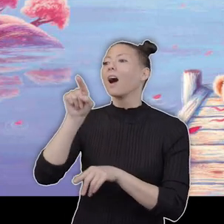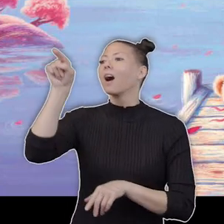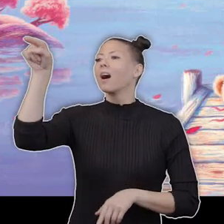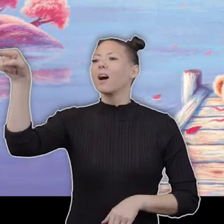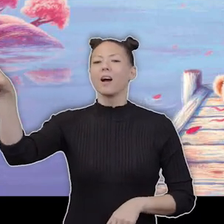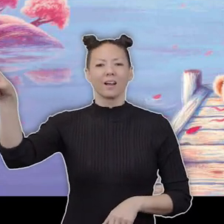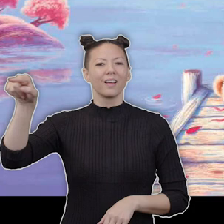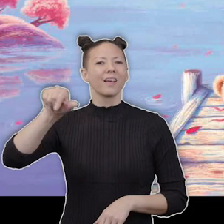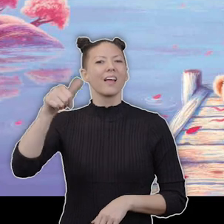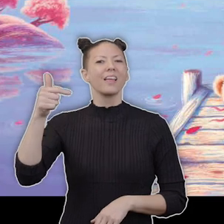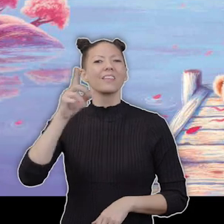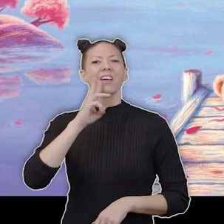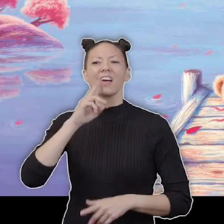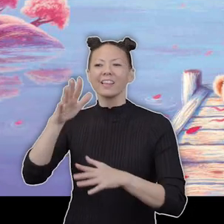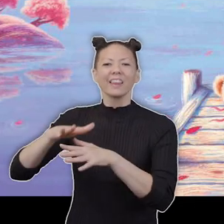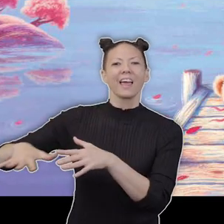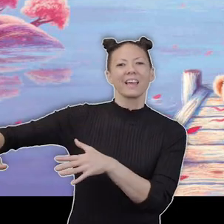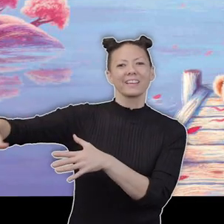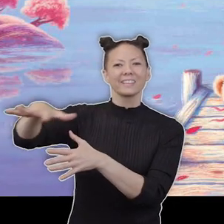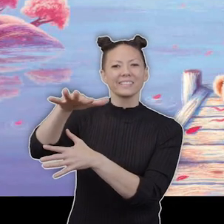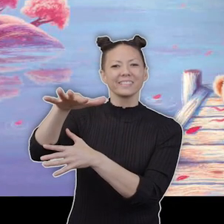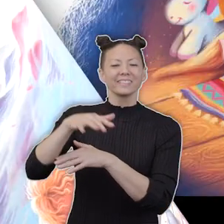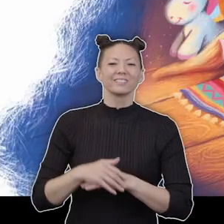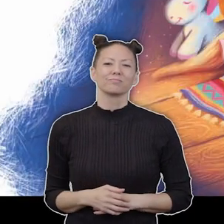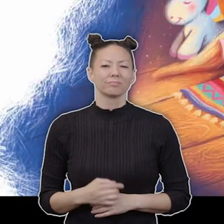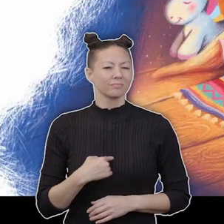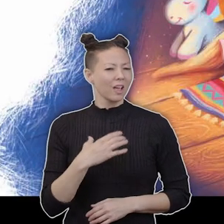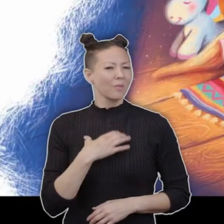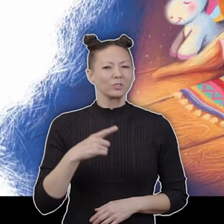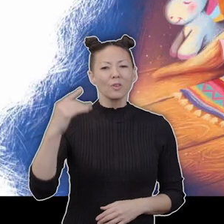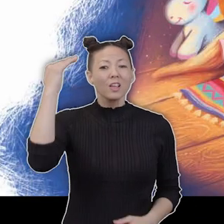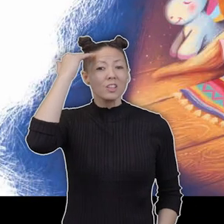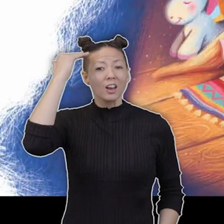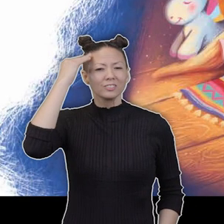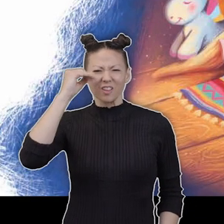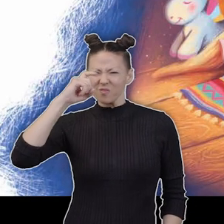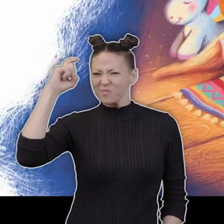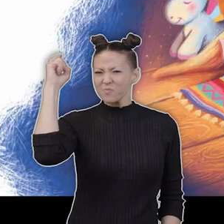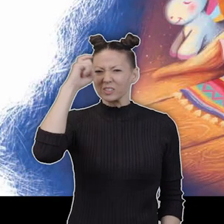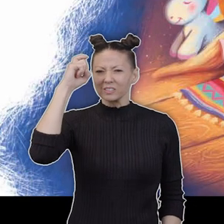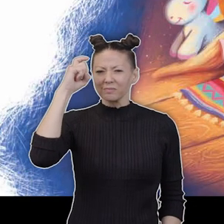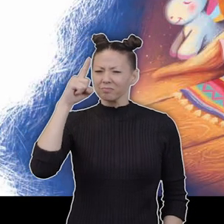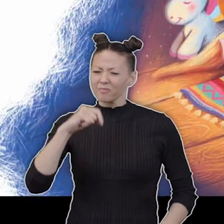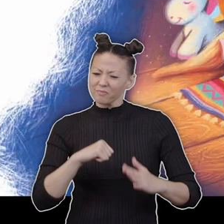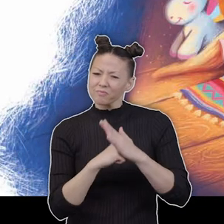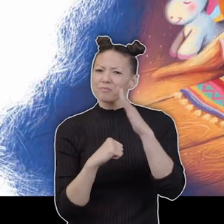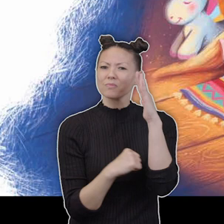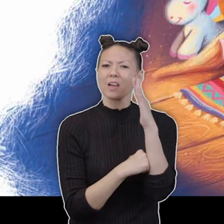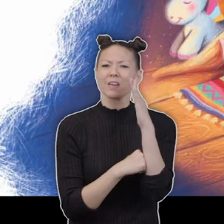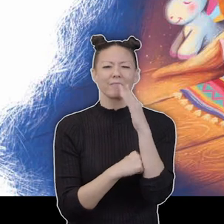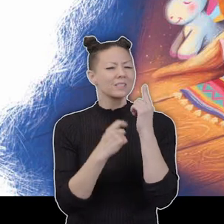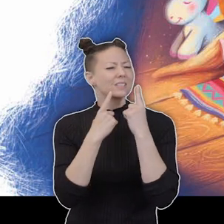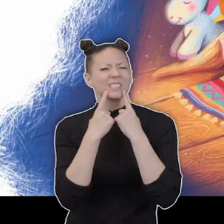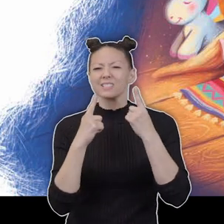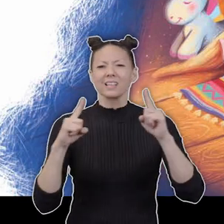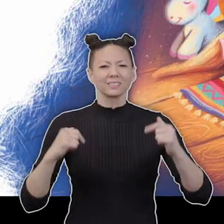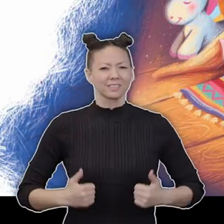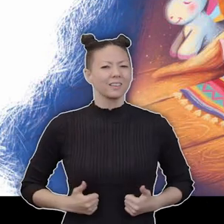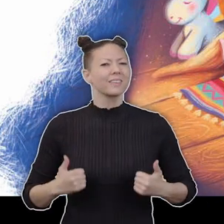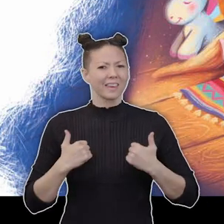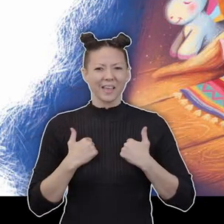mountains on the other side of the lake. I wish you knowledge and wisdom, for they are a